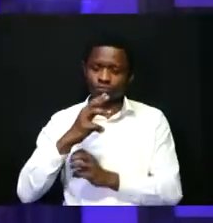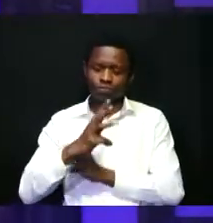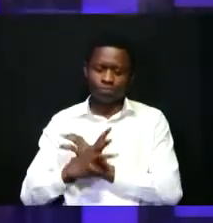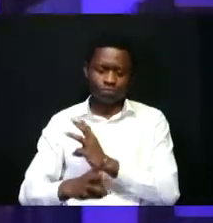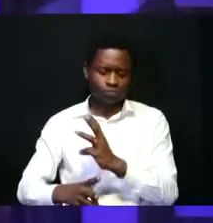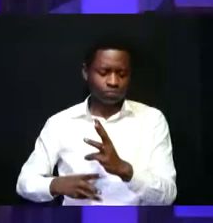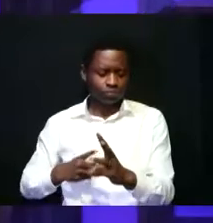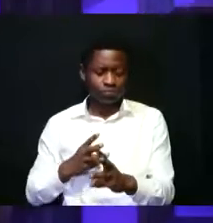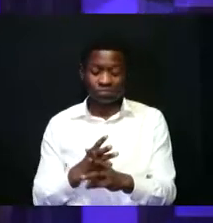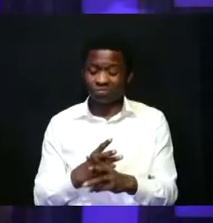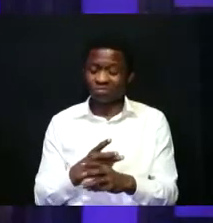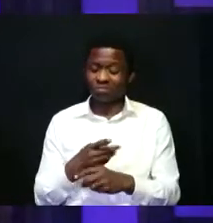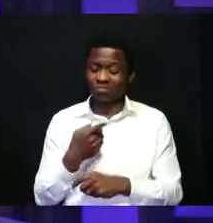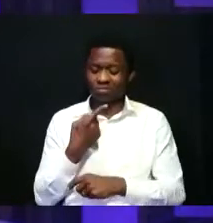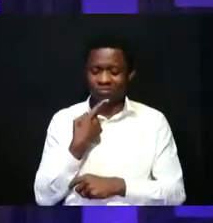amenina